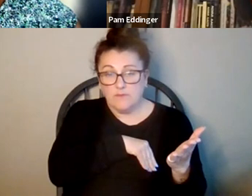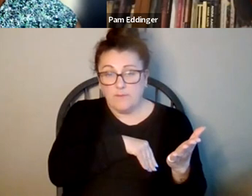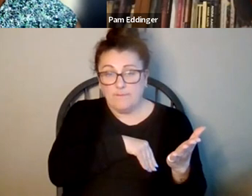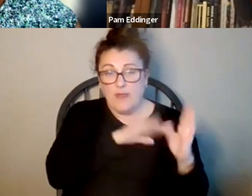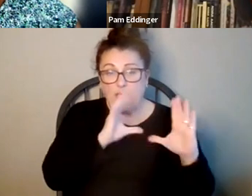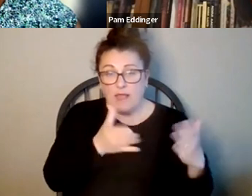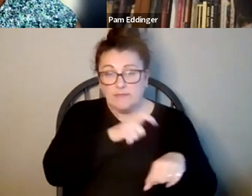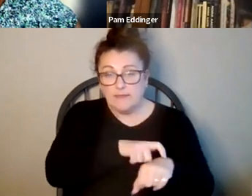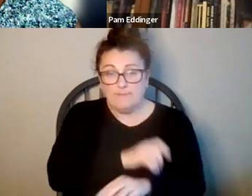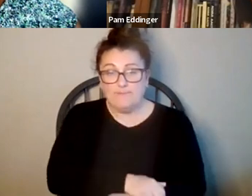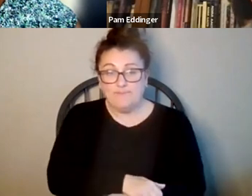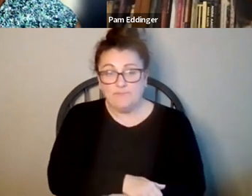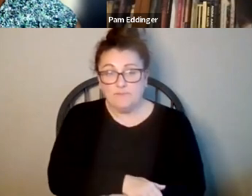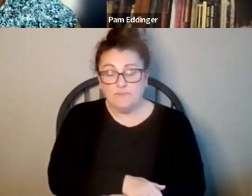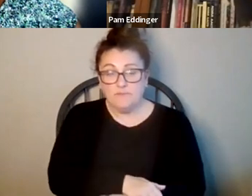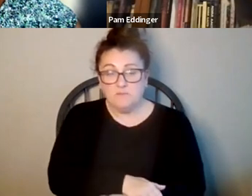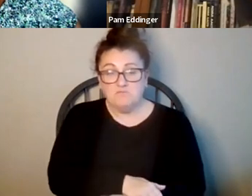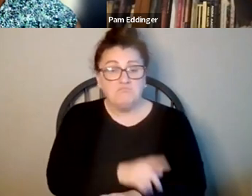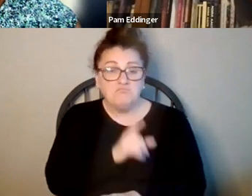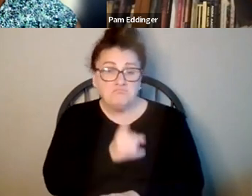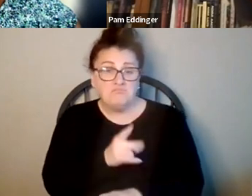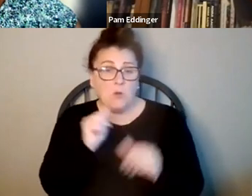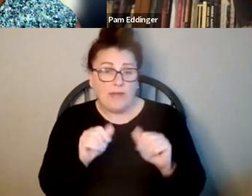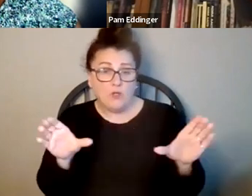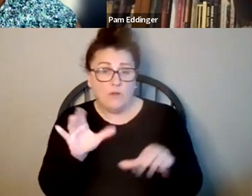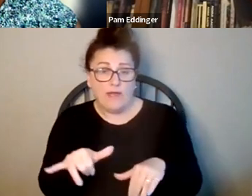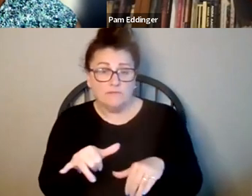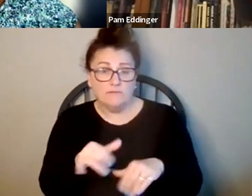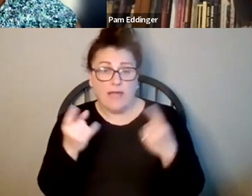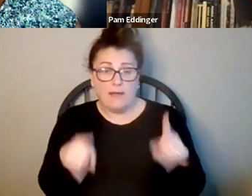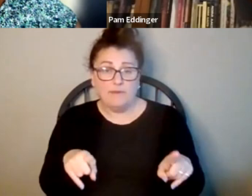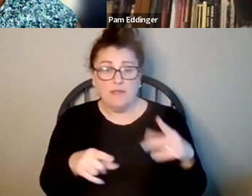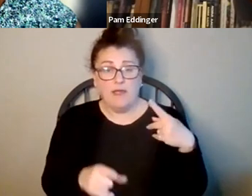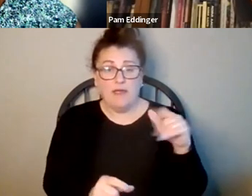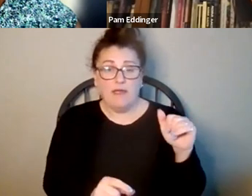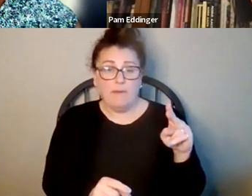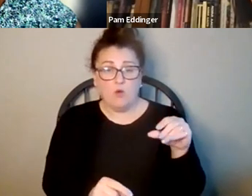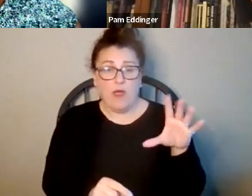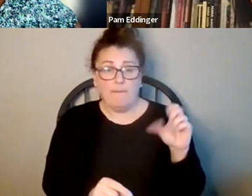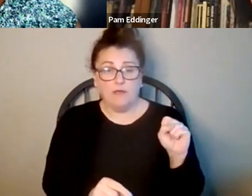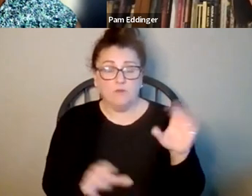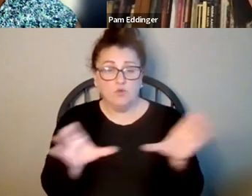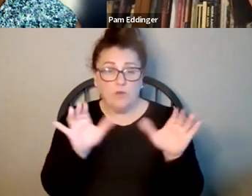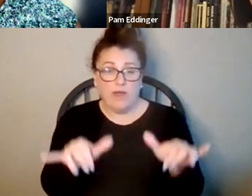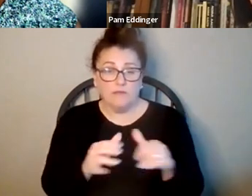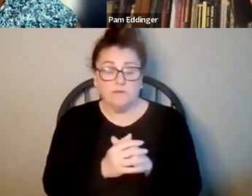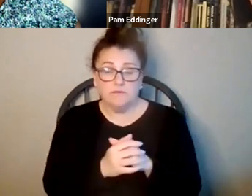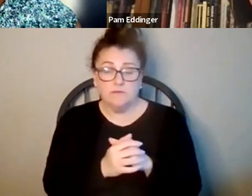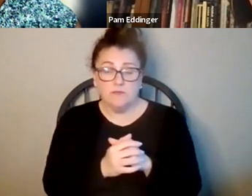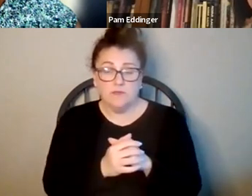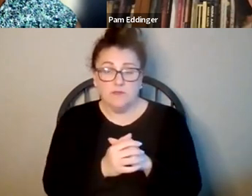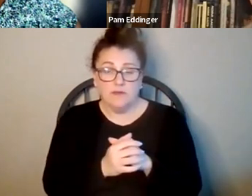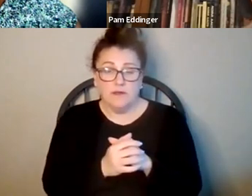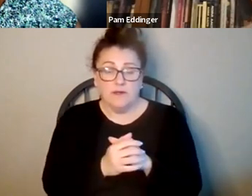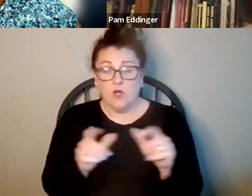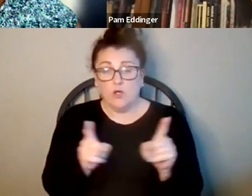during class time. And so, I mean, certainly doable. We do it during the year. Panorama is a good example of when we do it. And